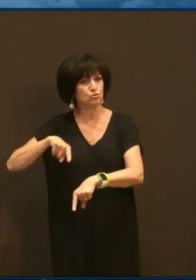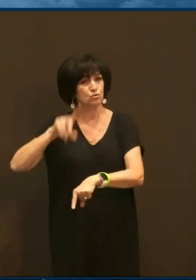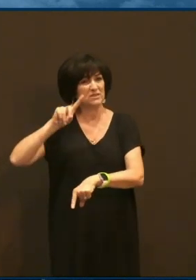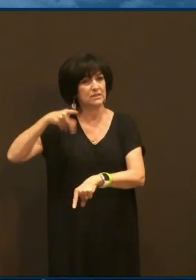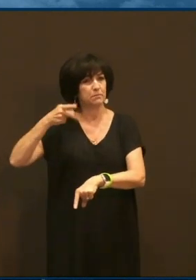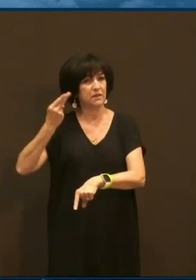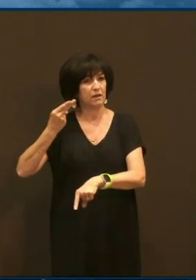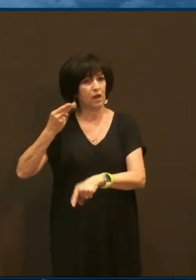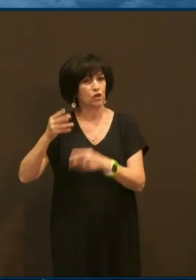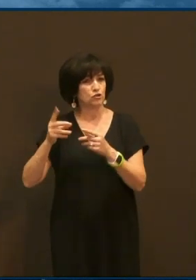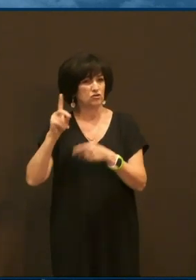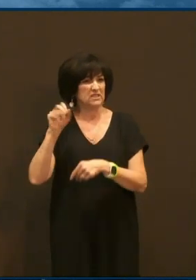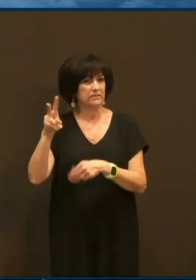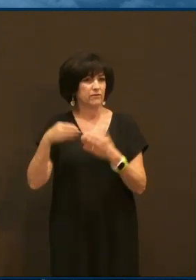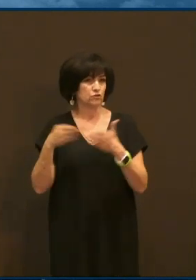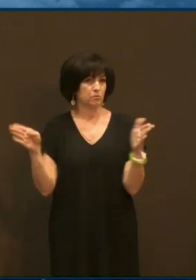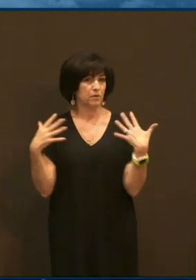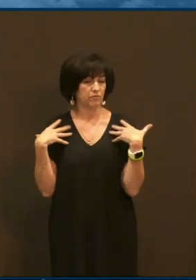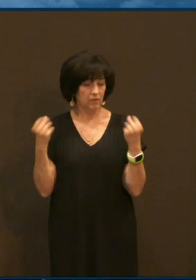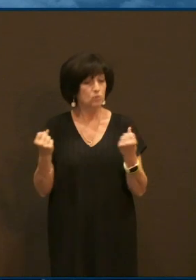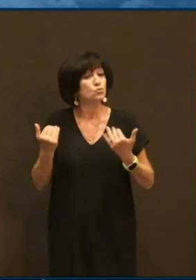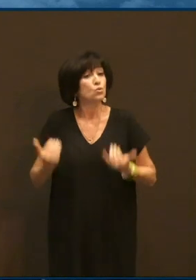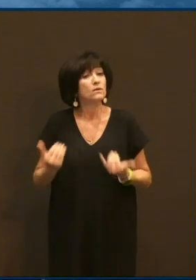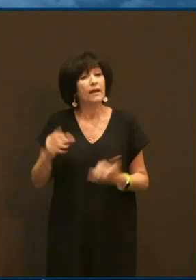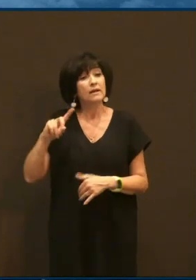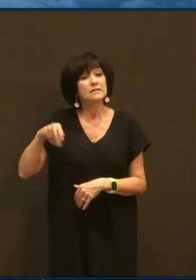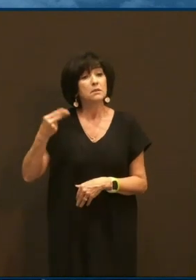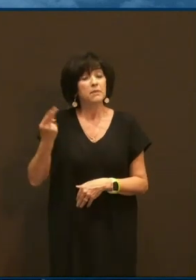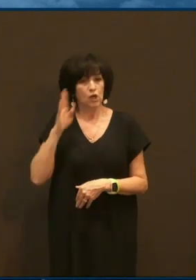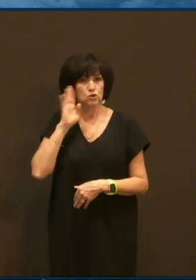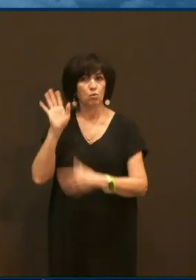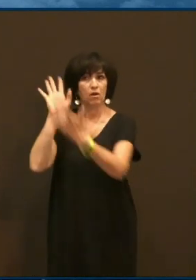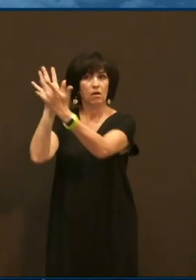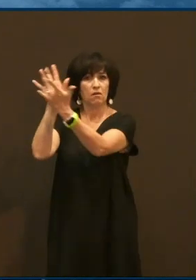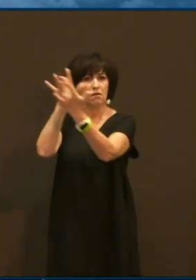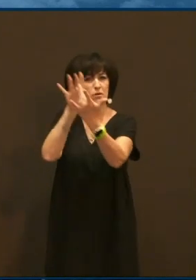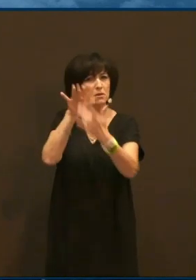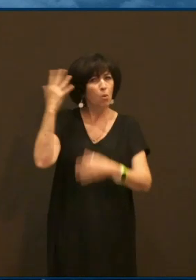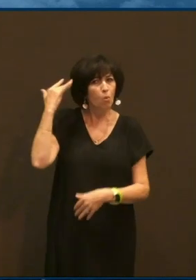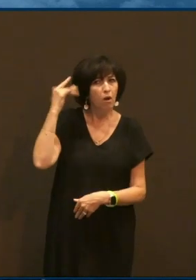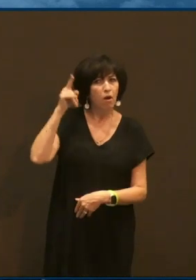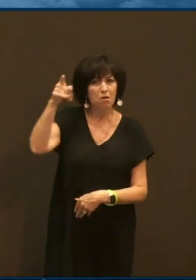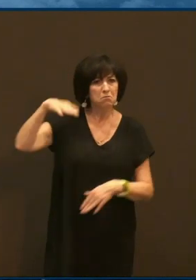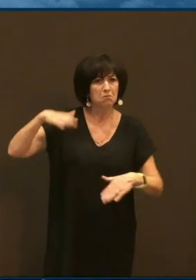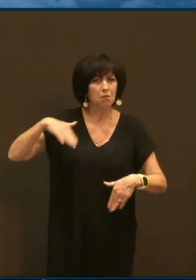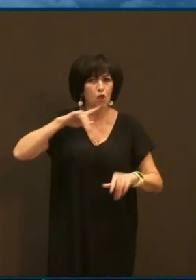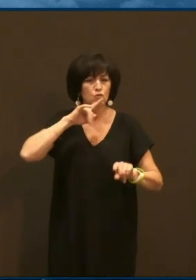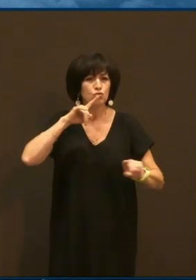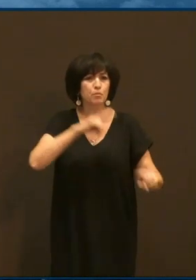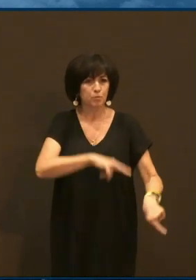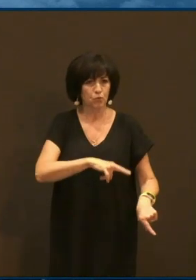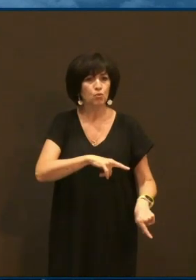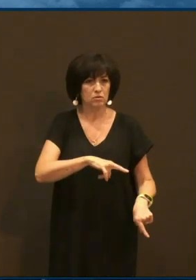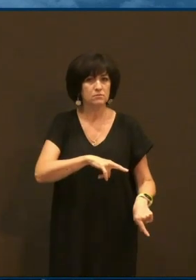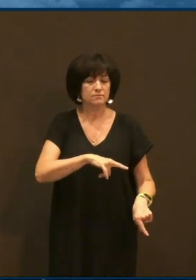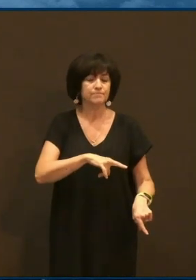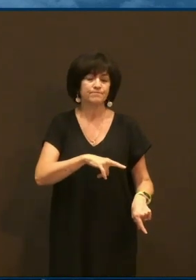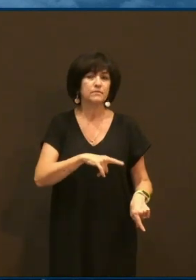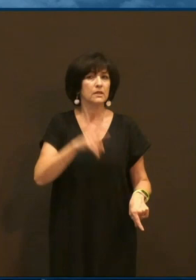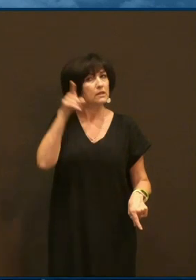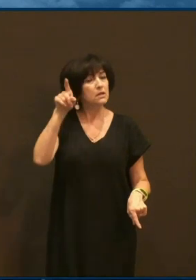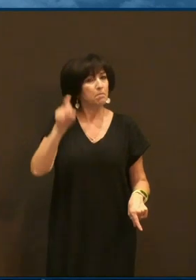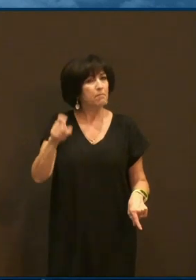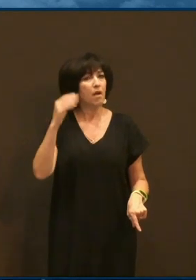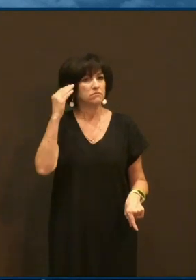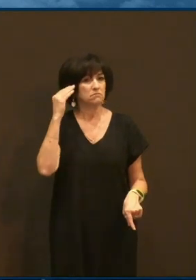the facilities or organizations that did not report this information to make sure that they are fully aware that they need